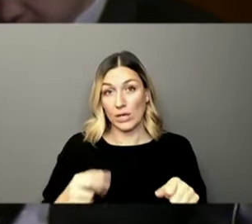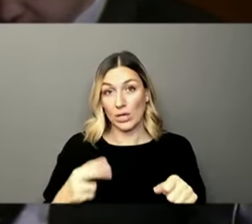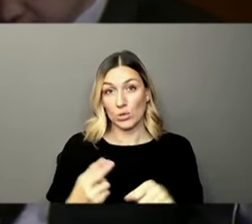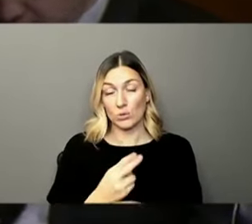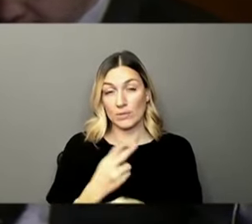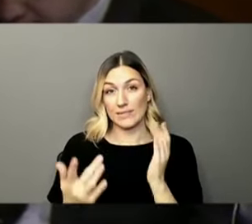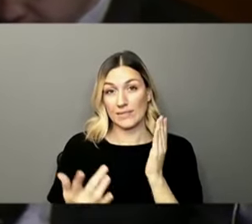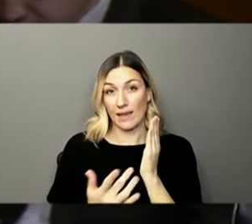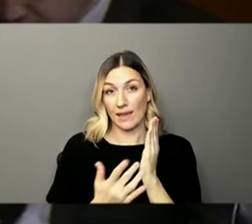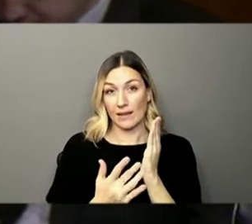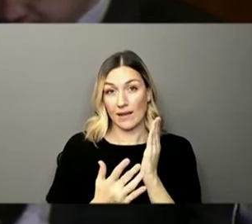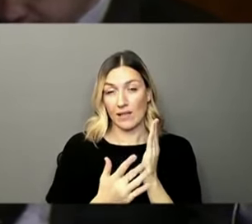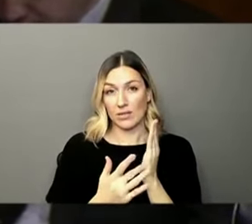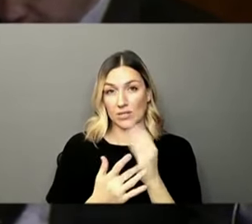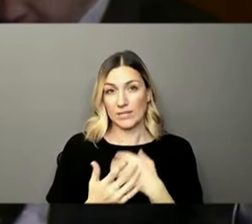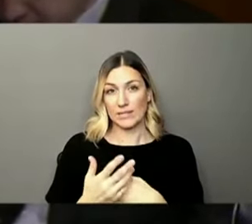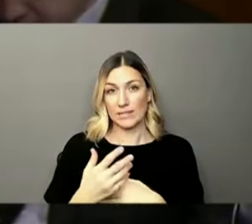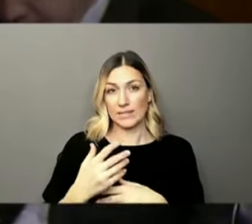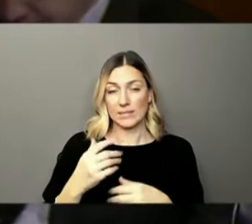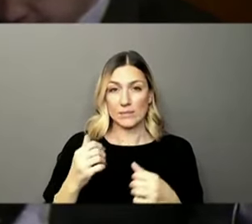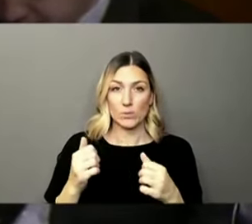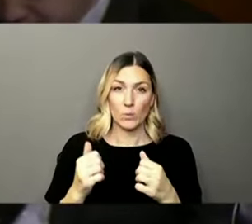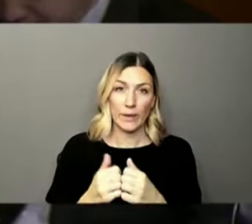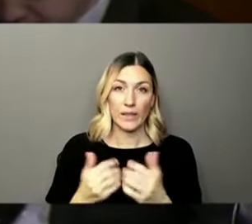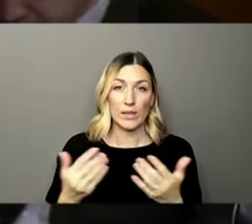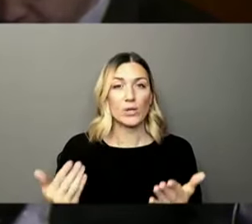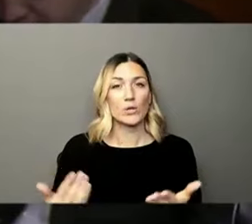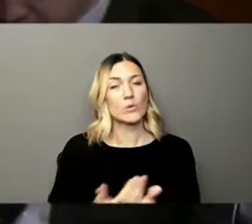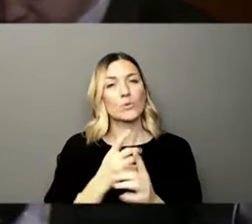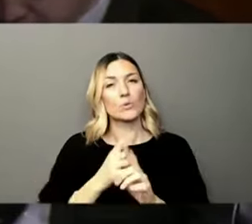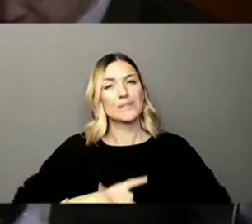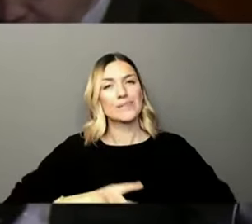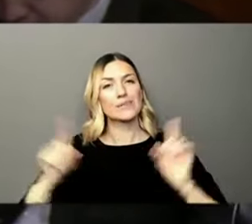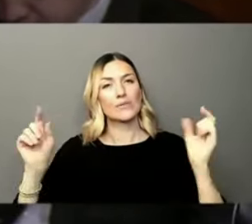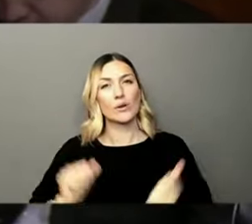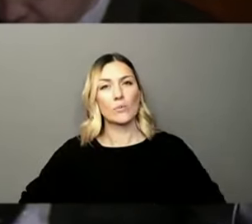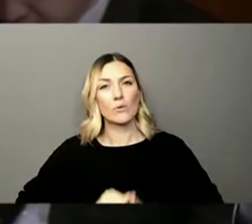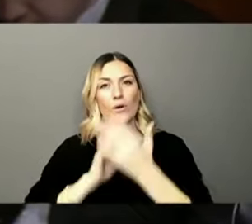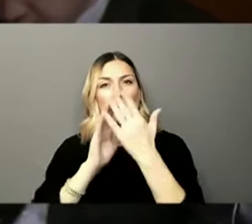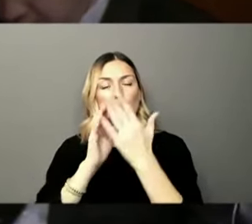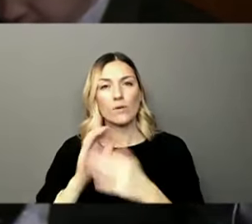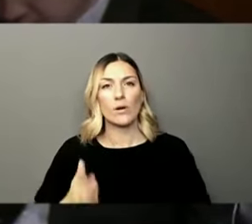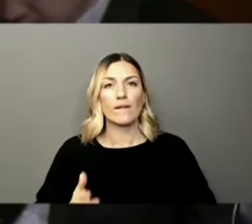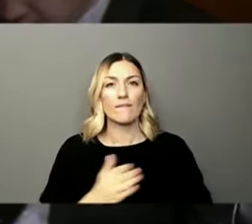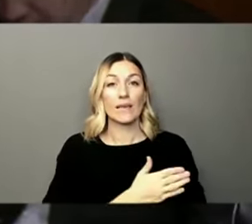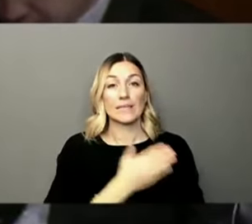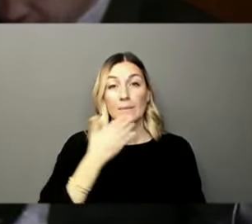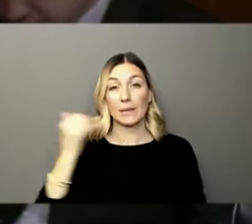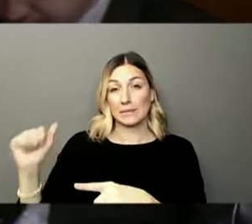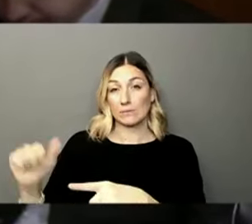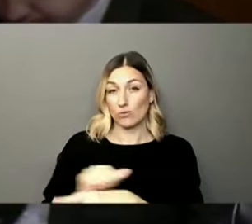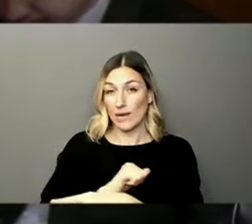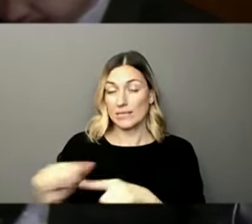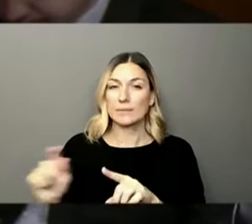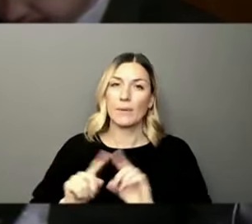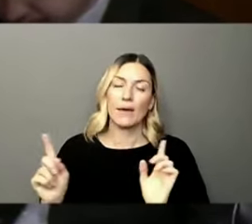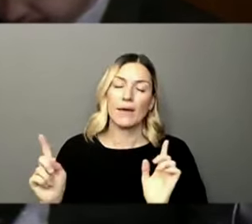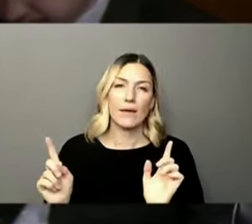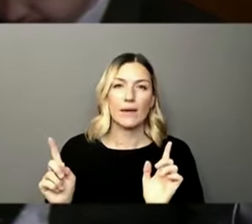technologies in perhaps newer, different ways to advance best practices, but really